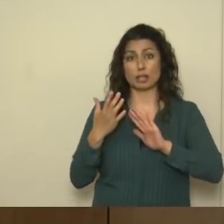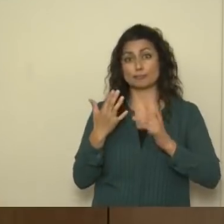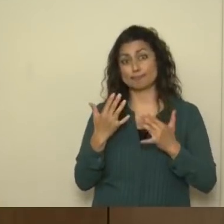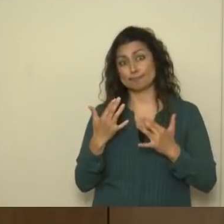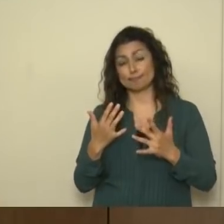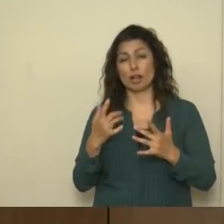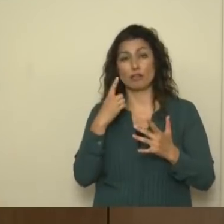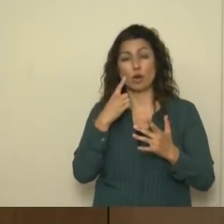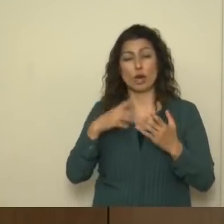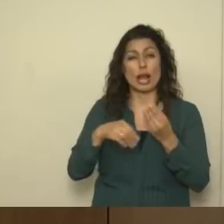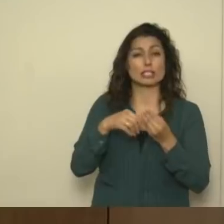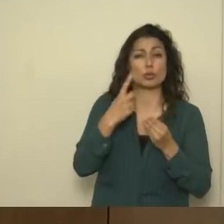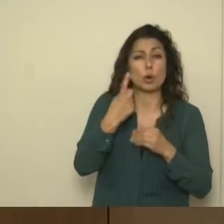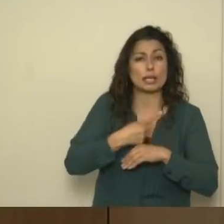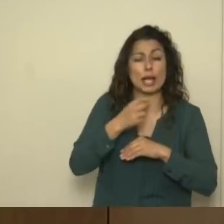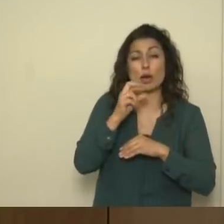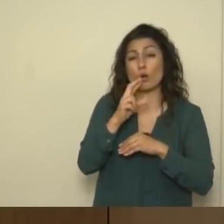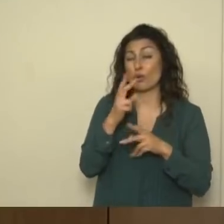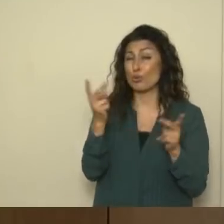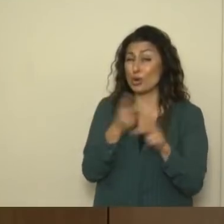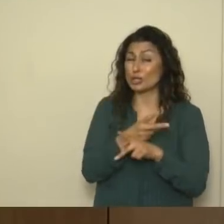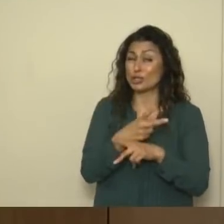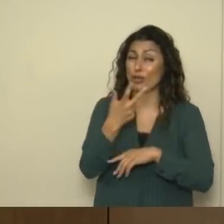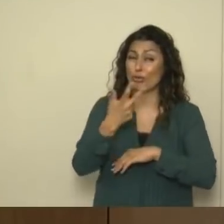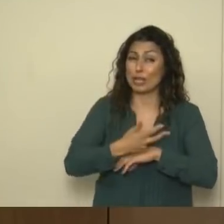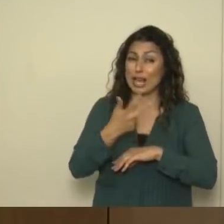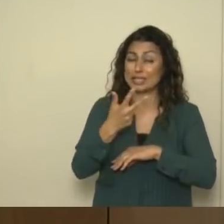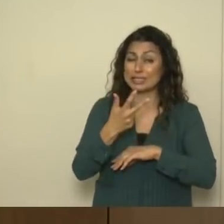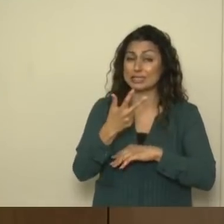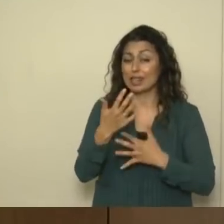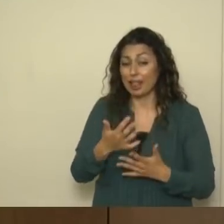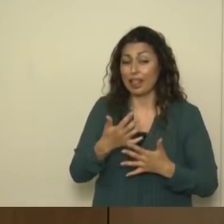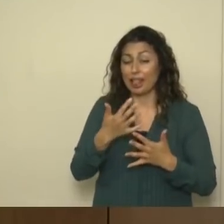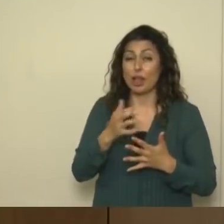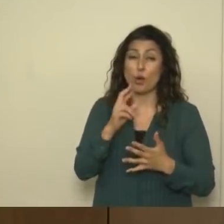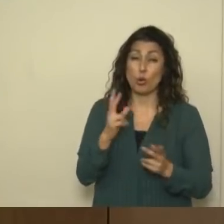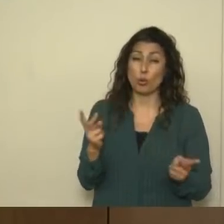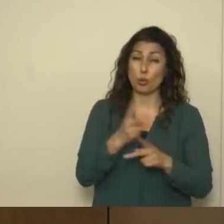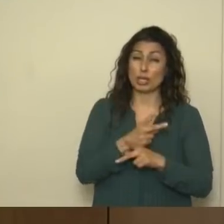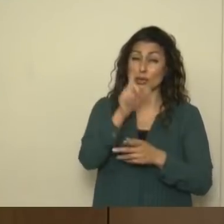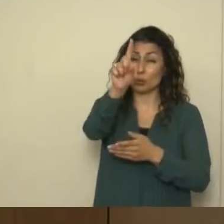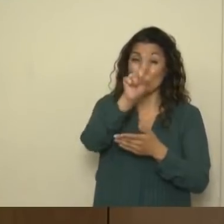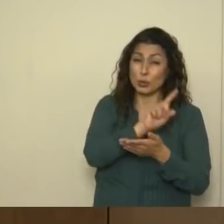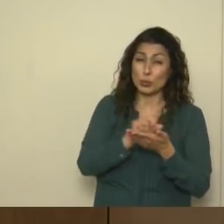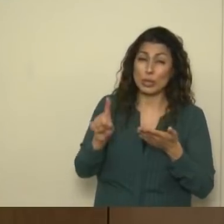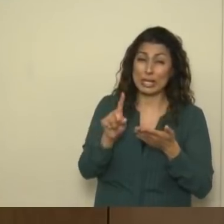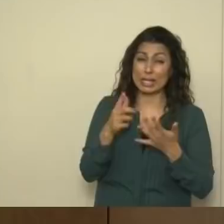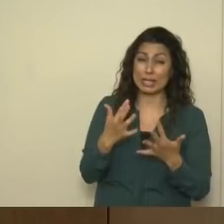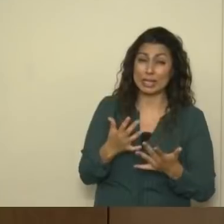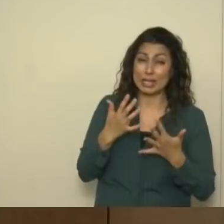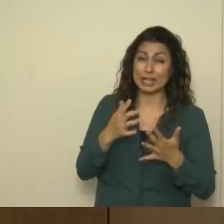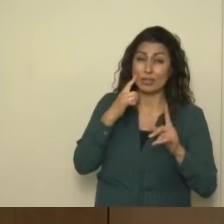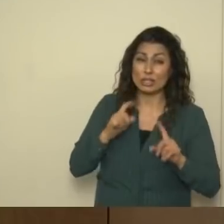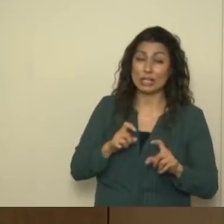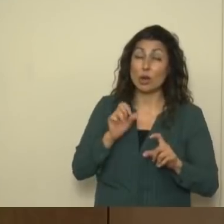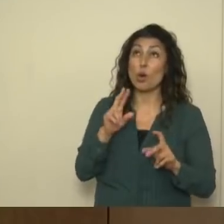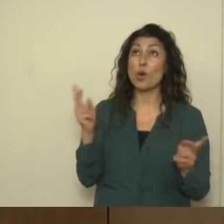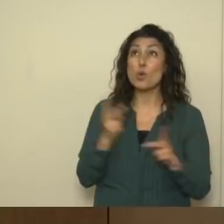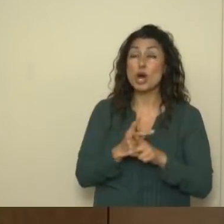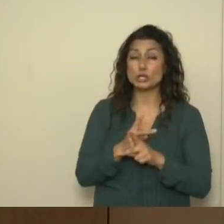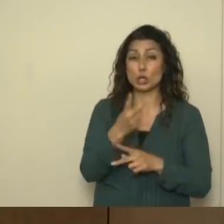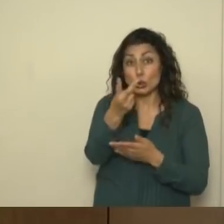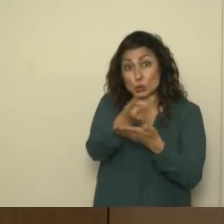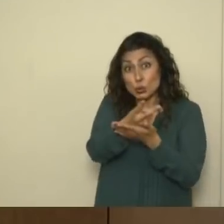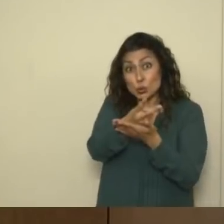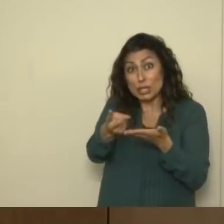an extra day, or worse, 3 days, even worse, 1 week. Worse than that, 2